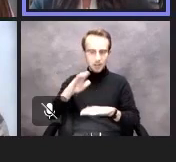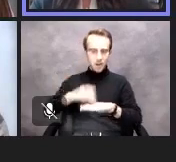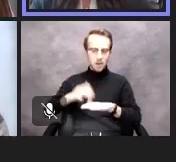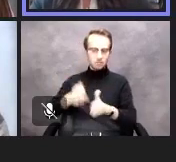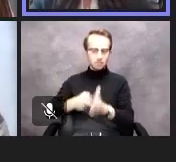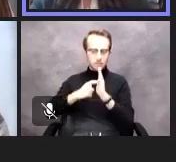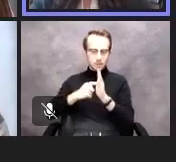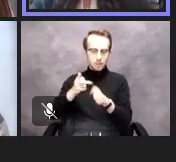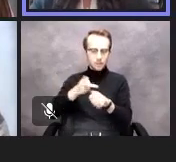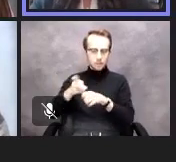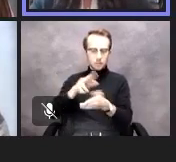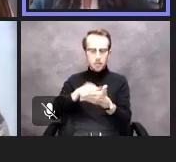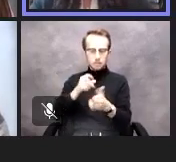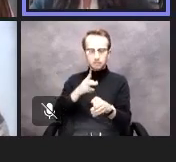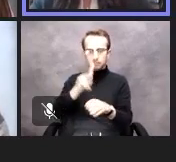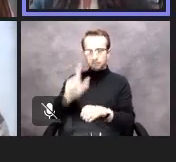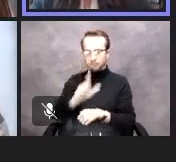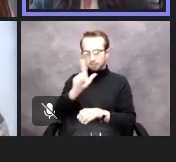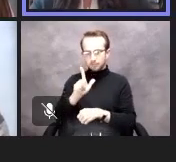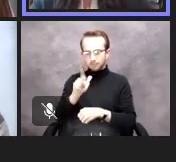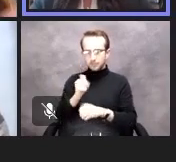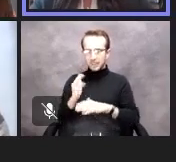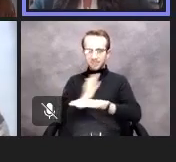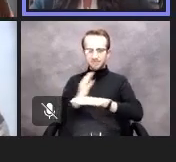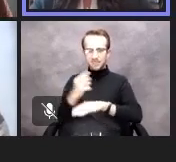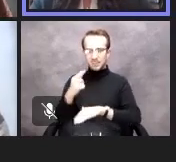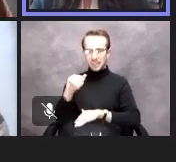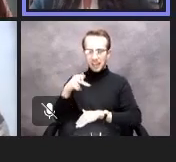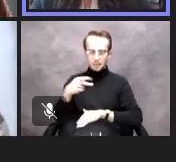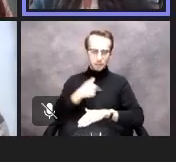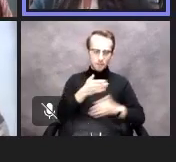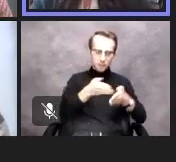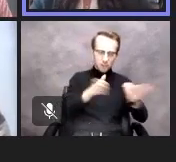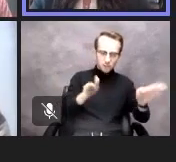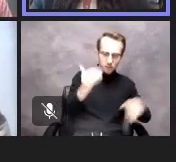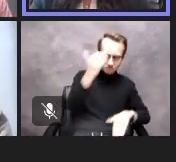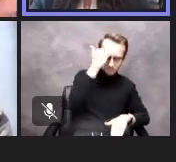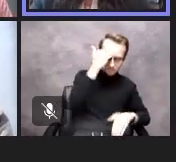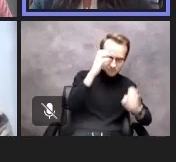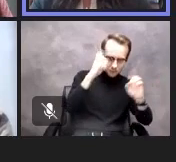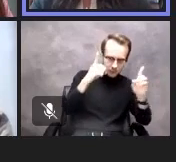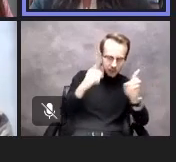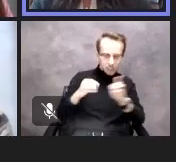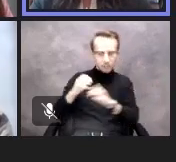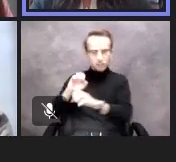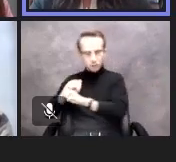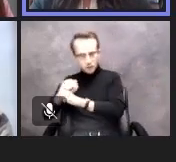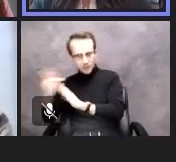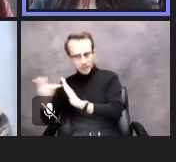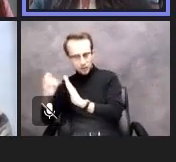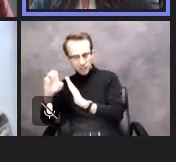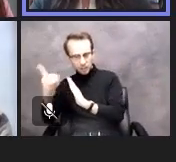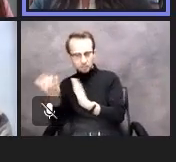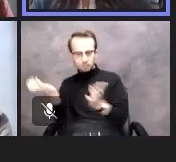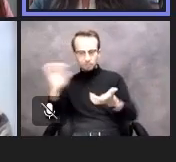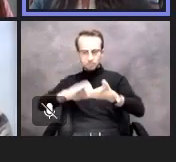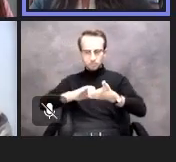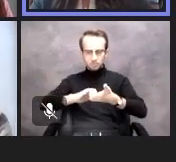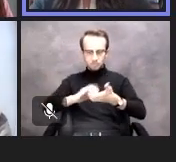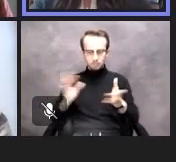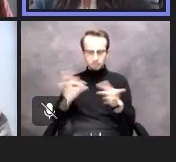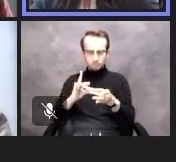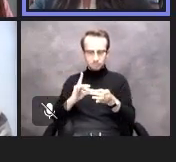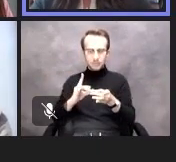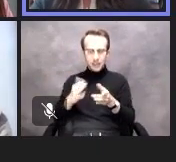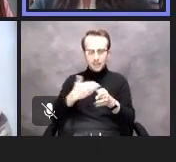learning library designed to bridge the knowledge gap between general education and career and technical education. There are short